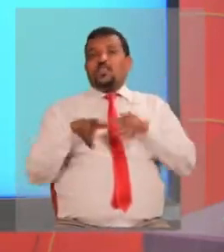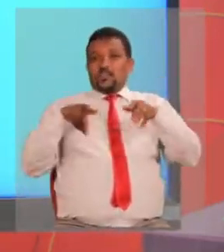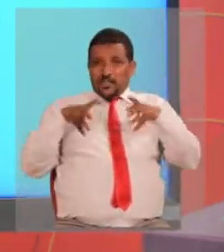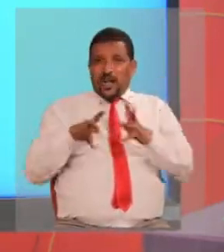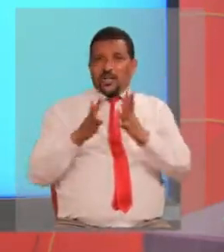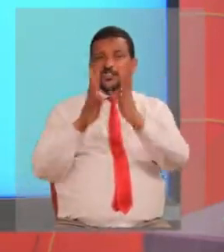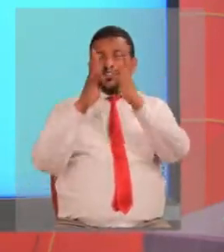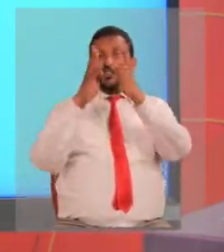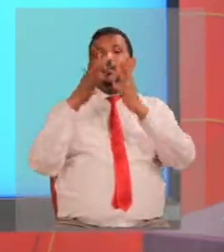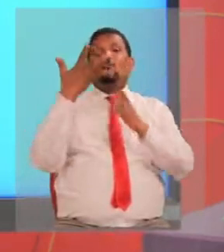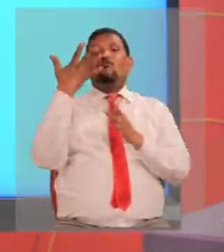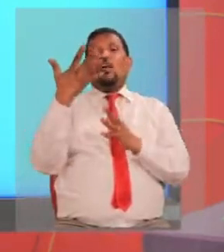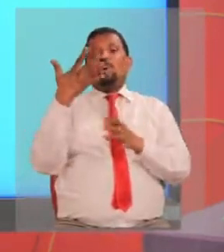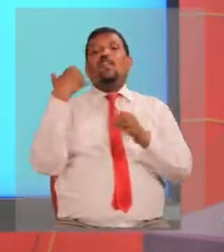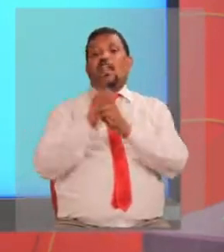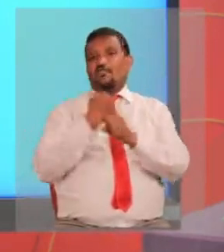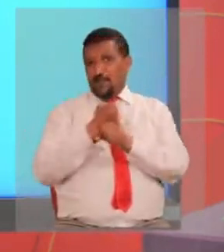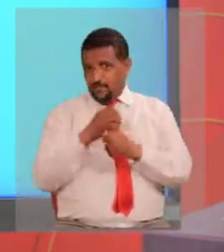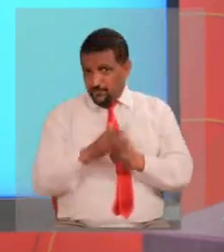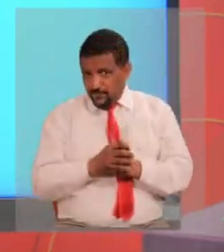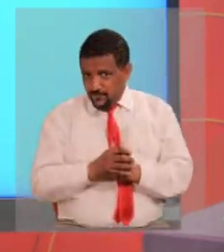tractor and 5 labor.